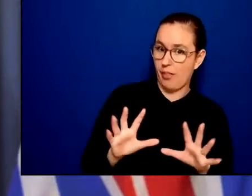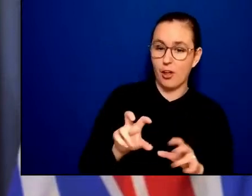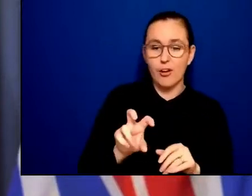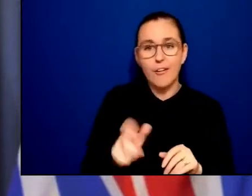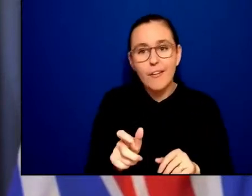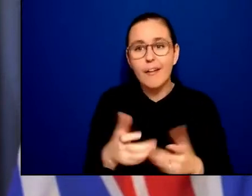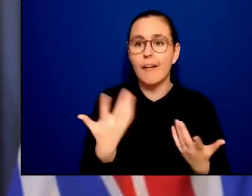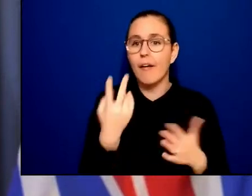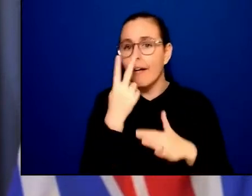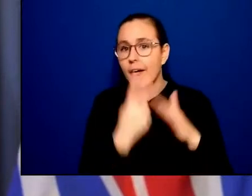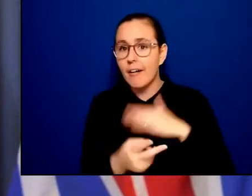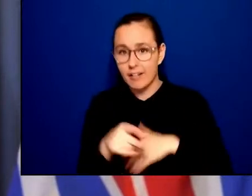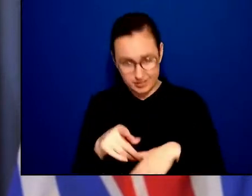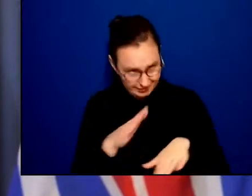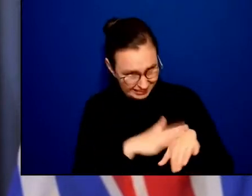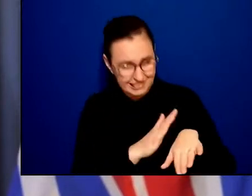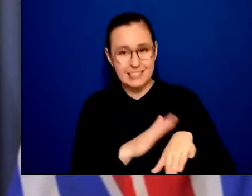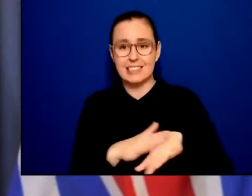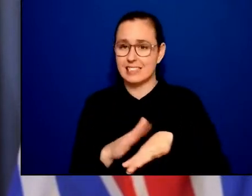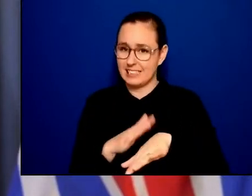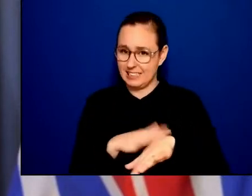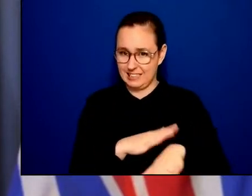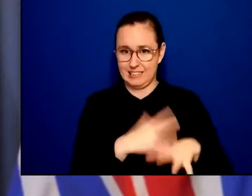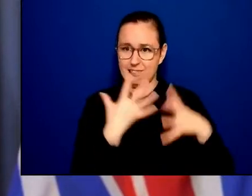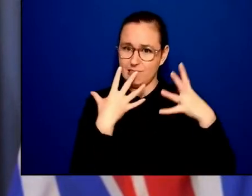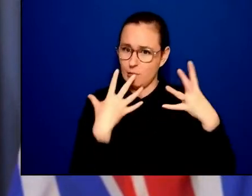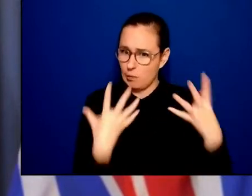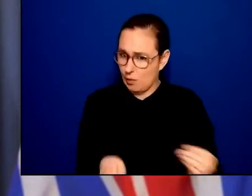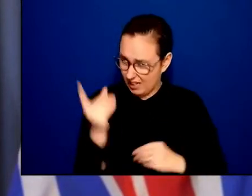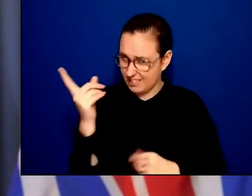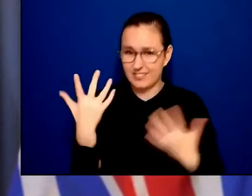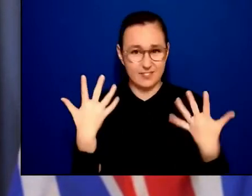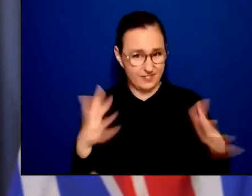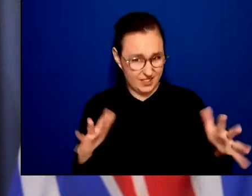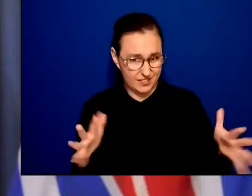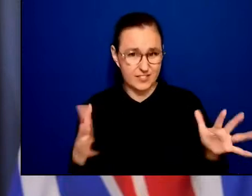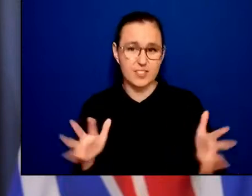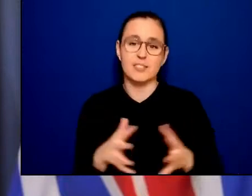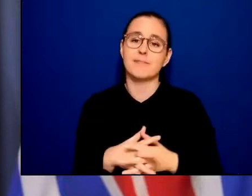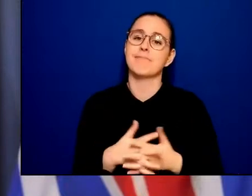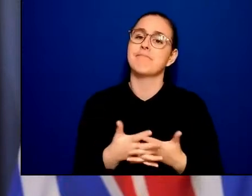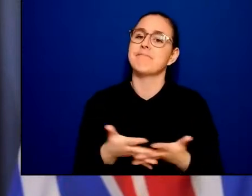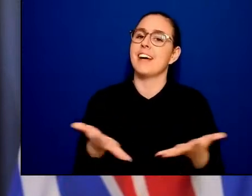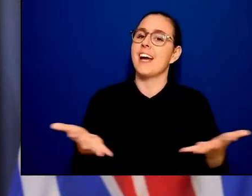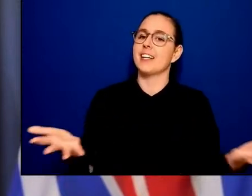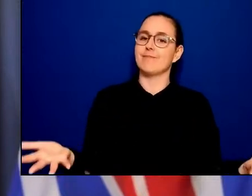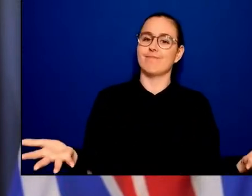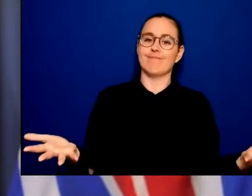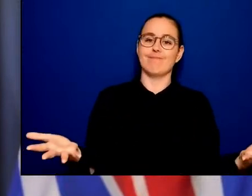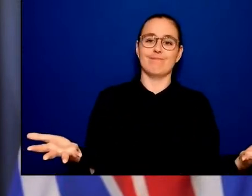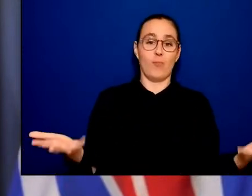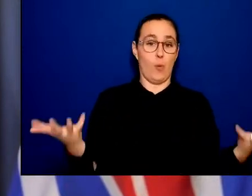place. But what we saw was an absolutely unprecedented